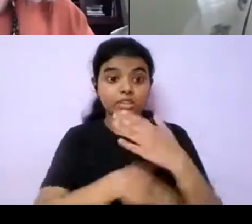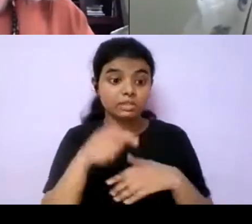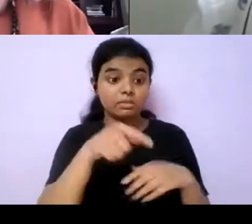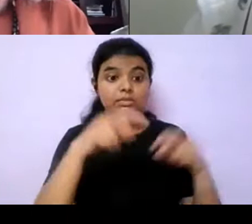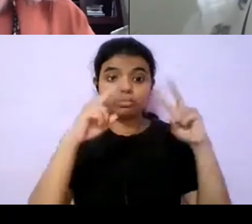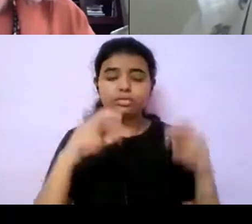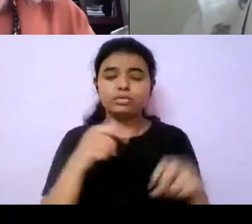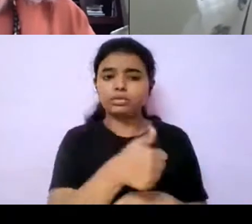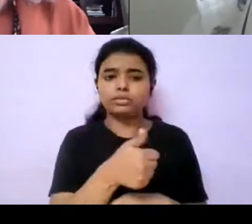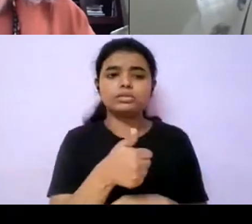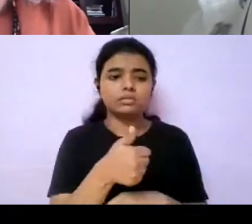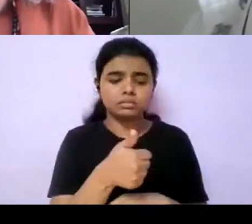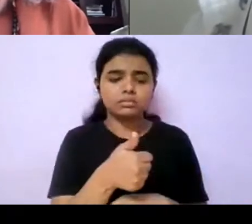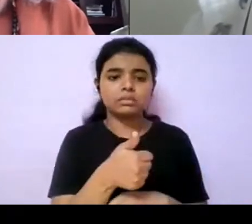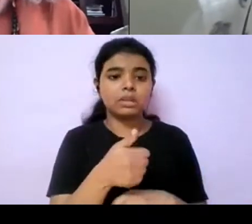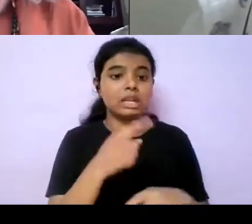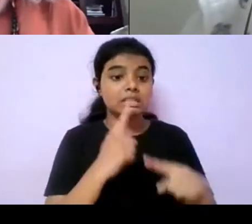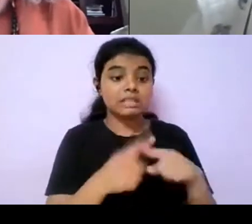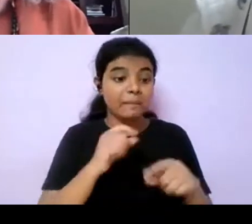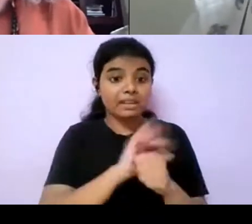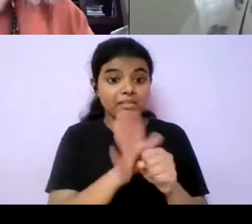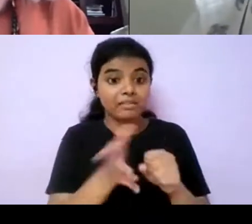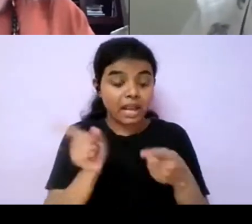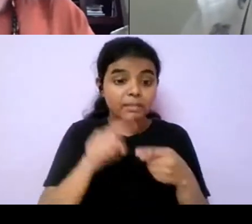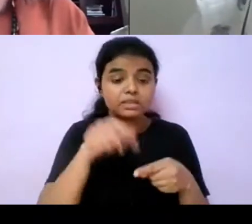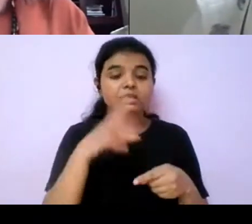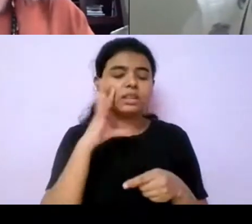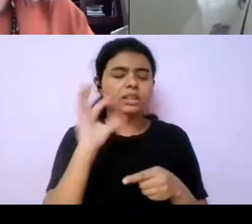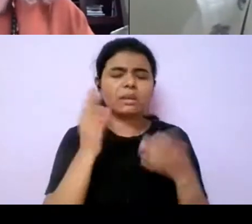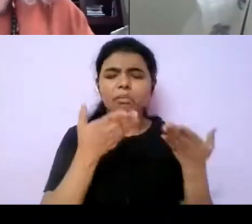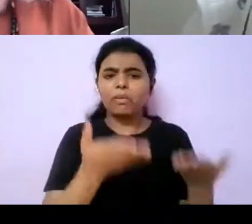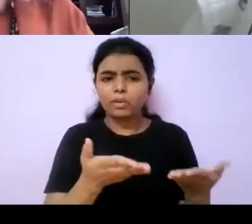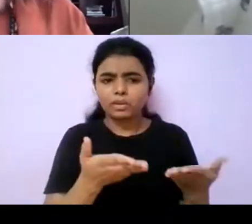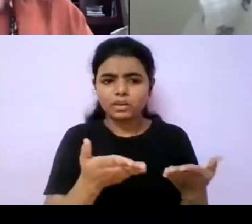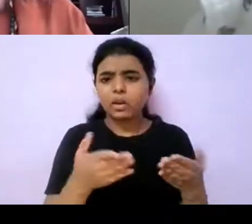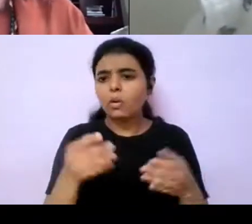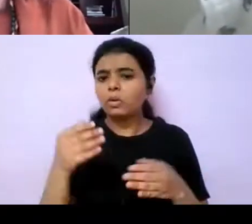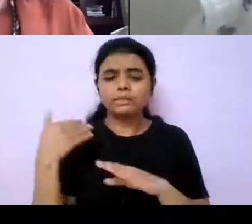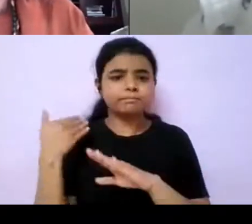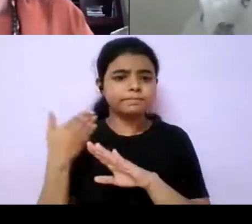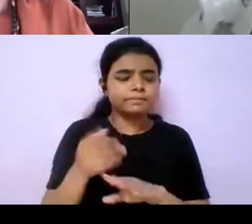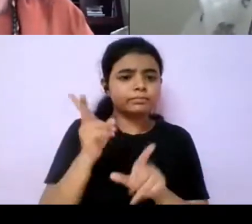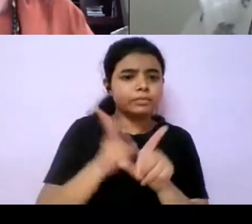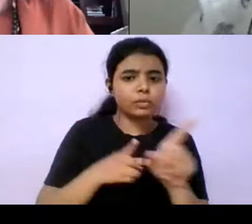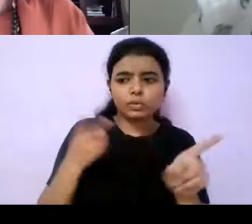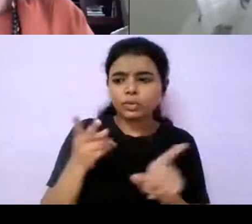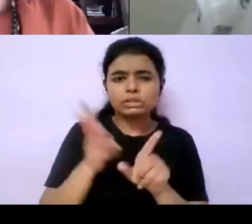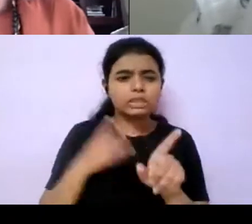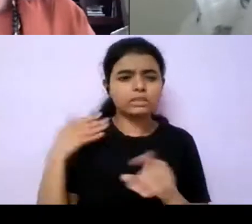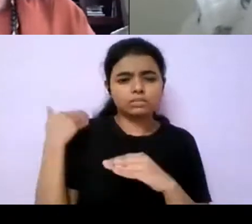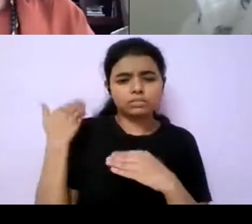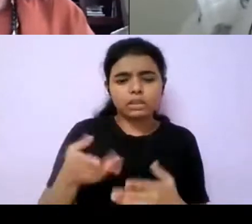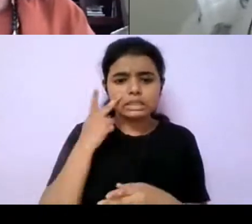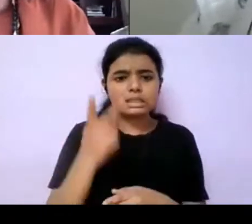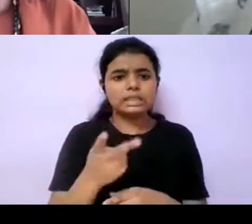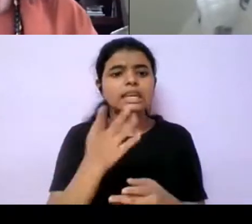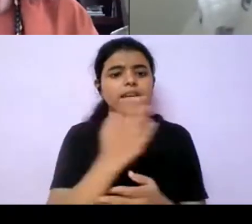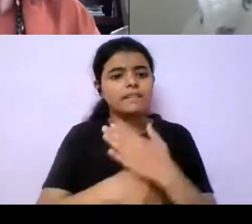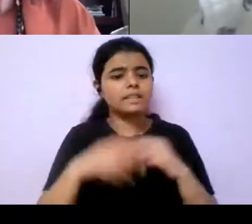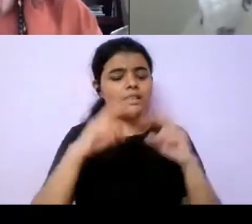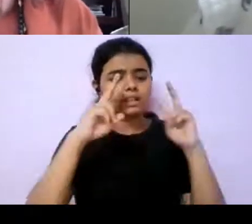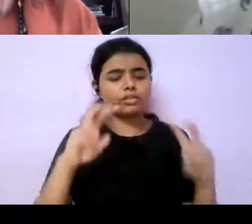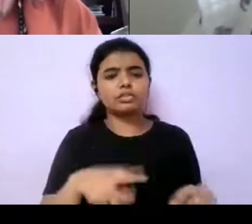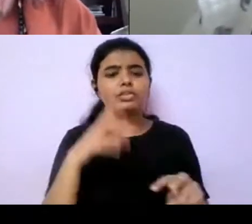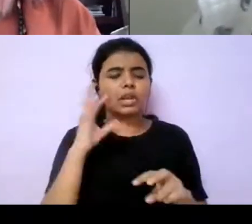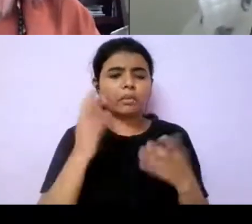in the context of the pandemic and what we have seen over the past couple of years. And today it's my pleasure and